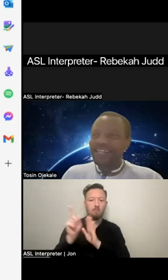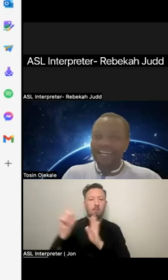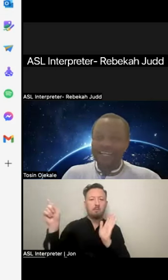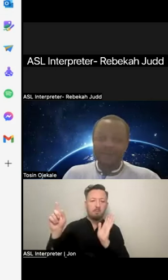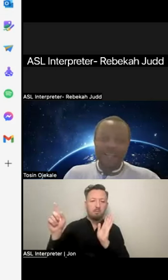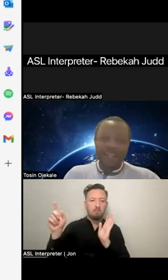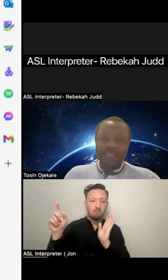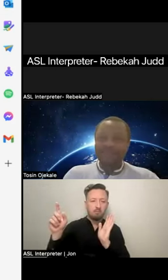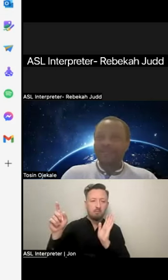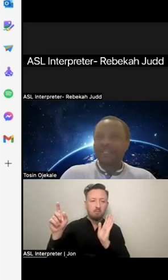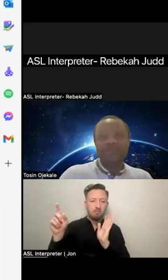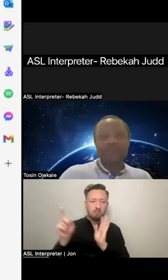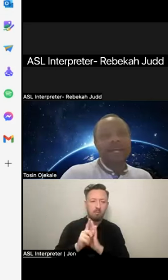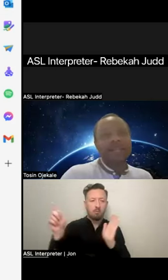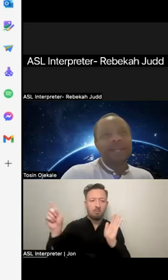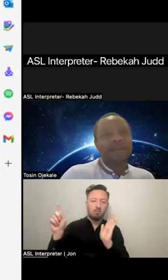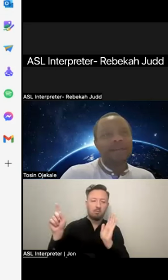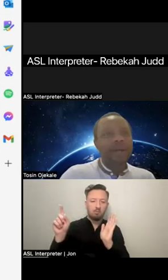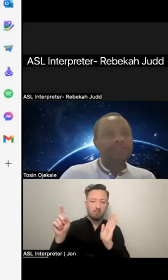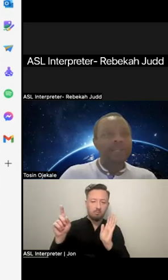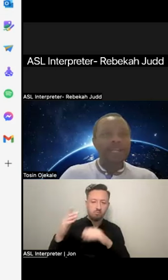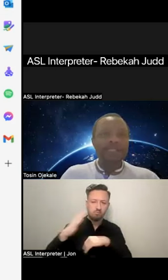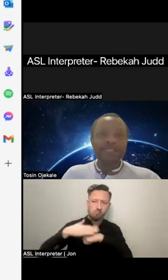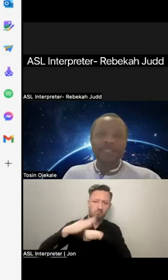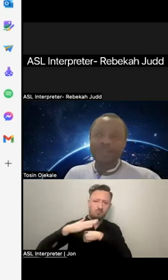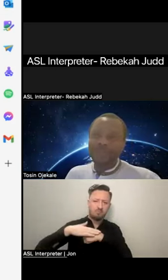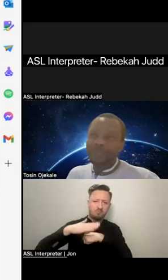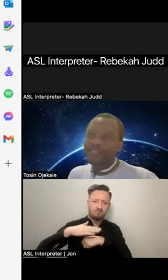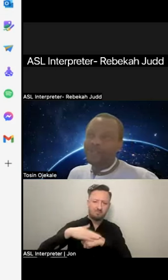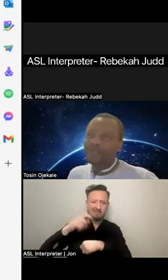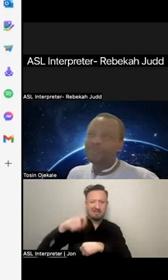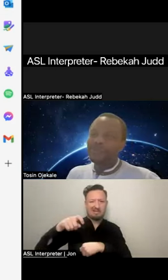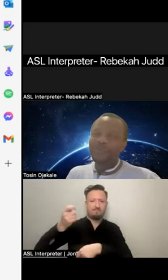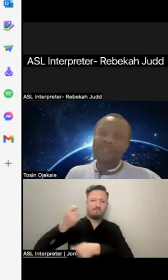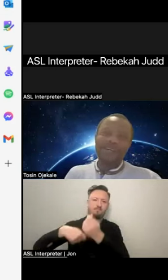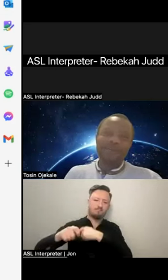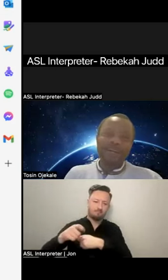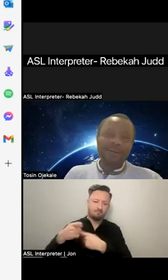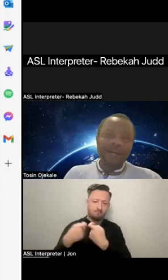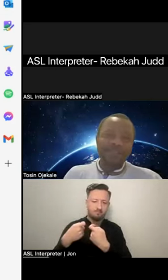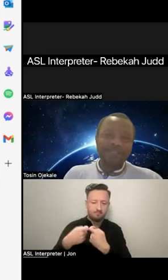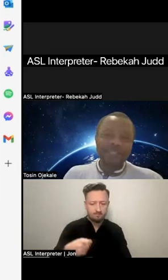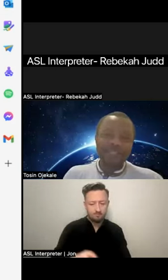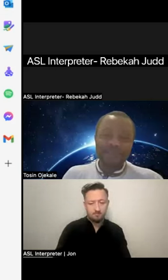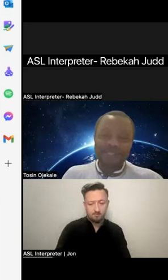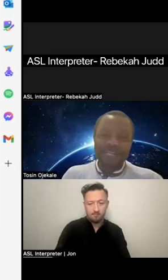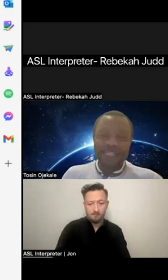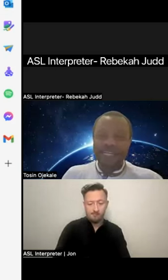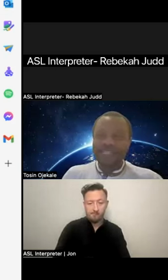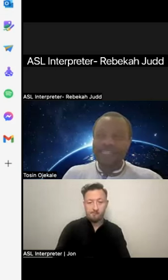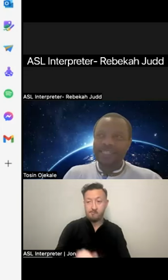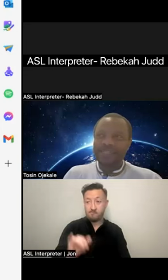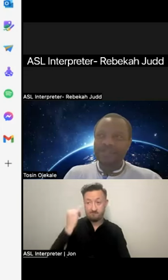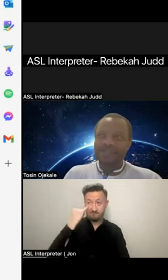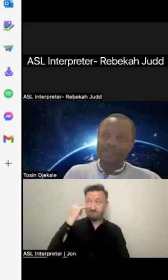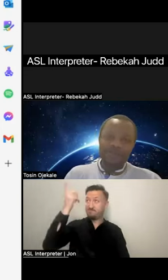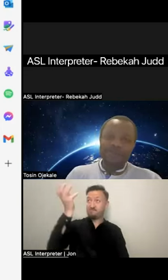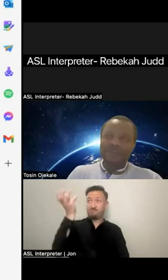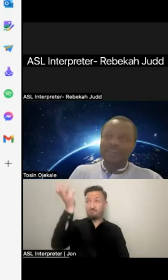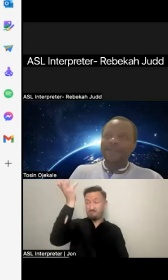been living with that. So you need to take care of the battery, let the detector do its job. So without the battery, if it's dead, then it's